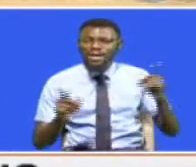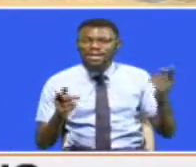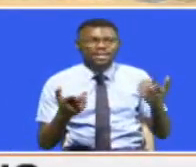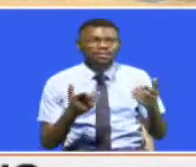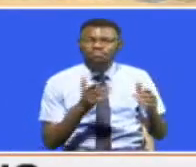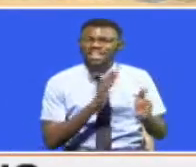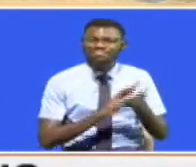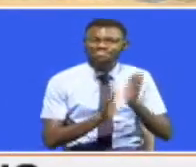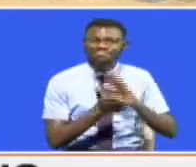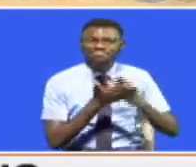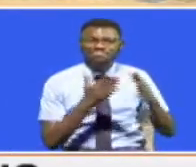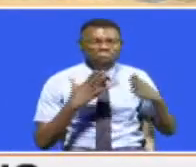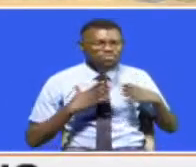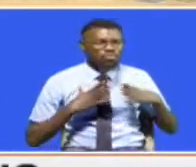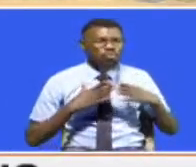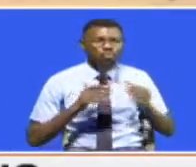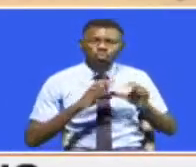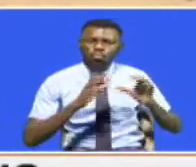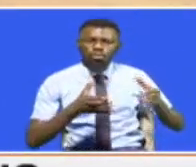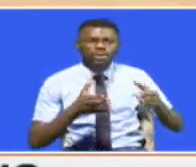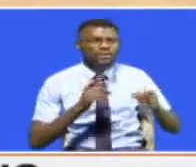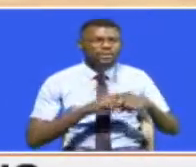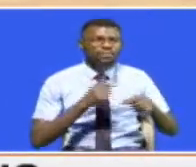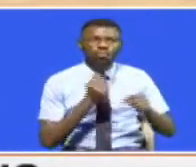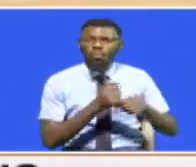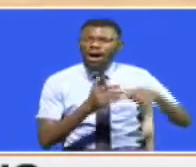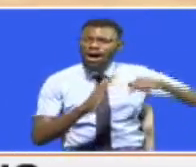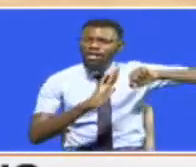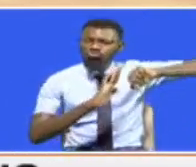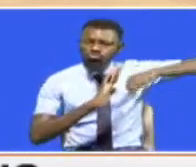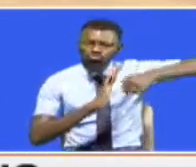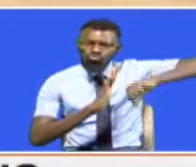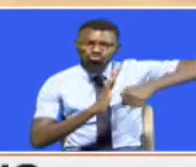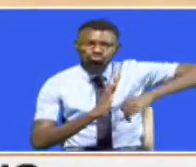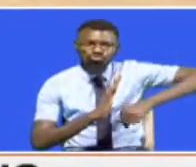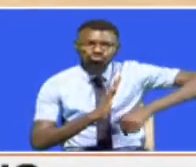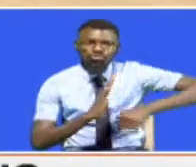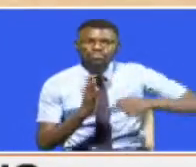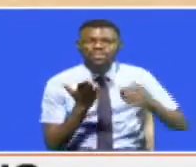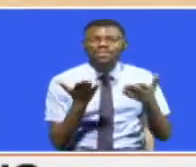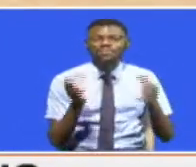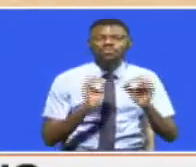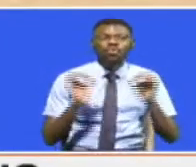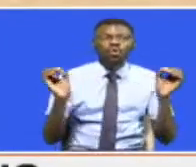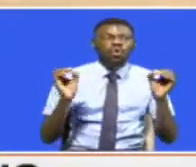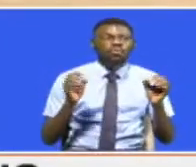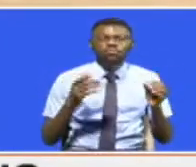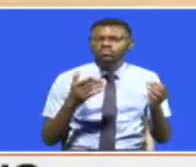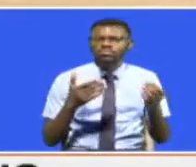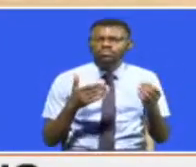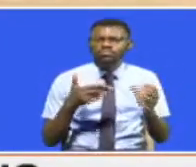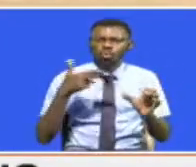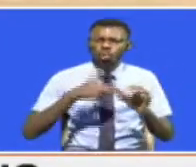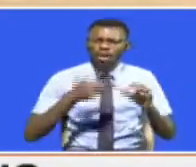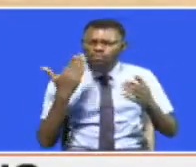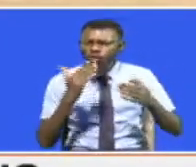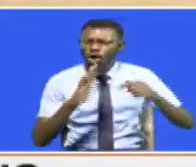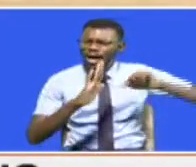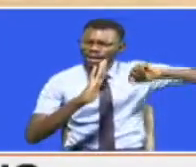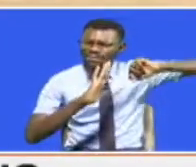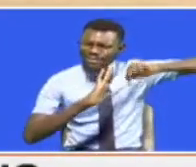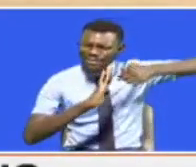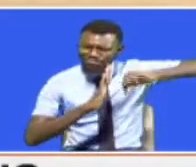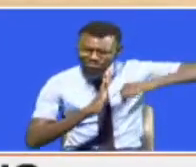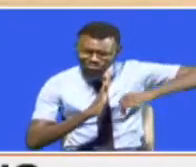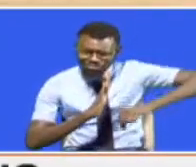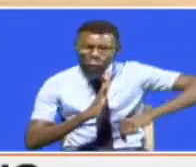None of the community was involved, even the county government. The community has been complaining that the oil that was trucked to Mombasa, they never got any results out